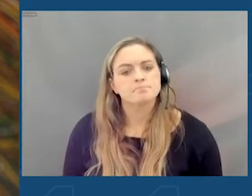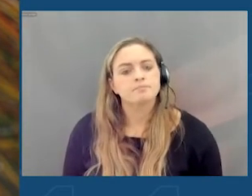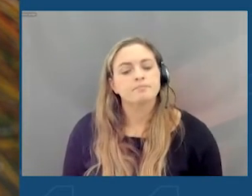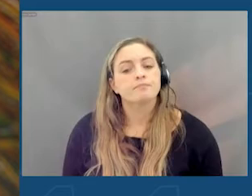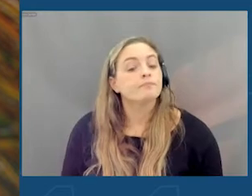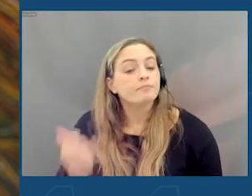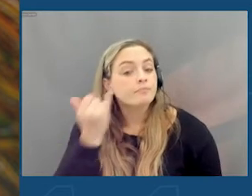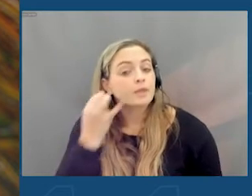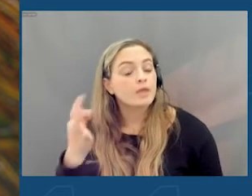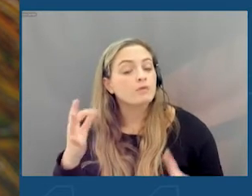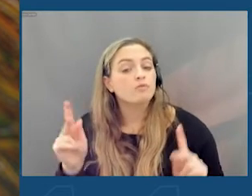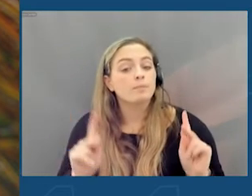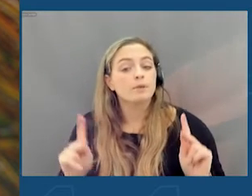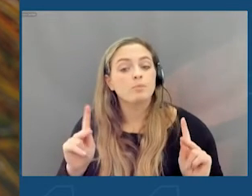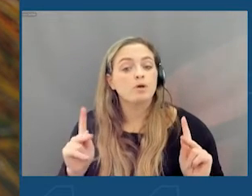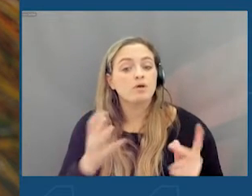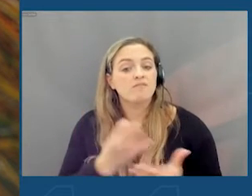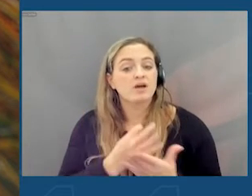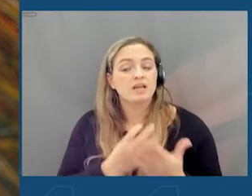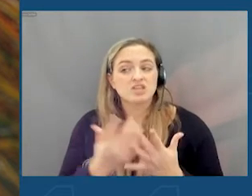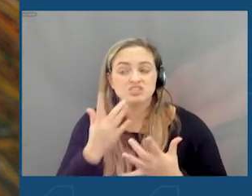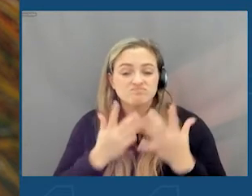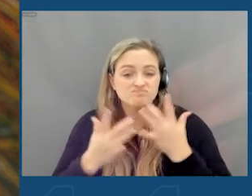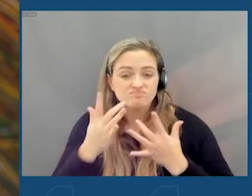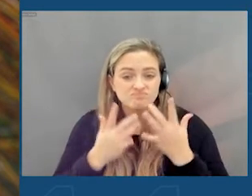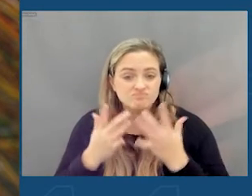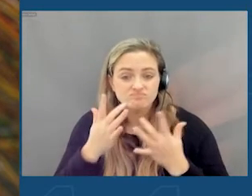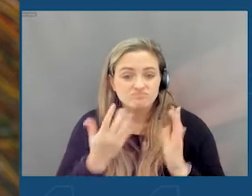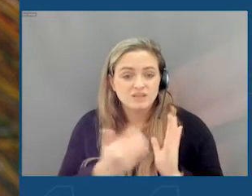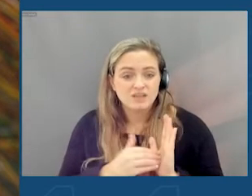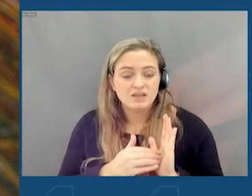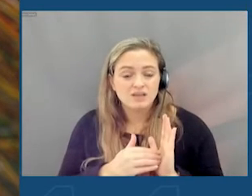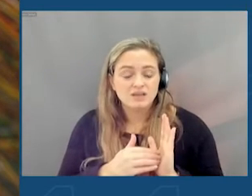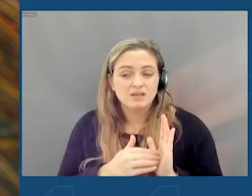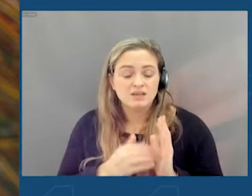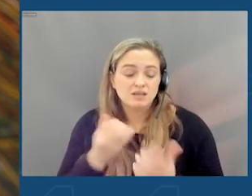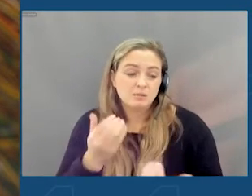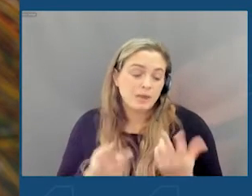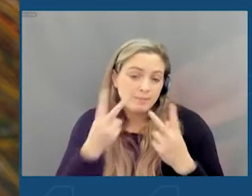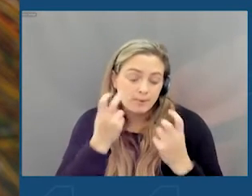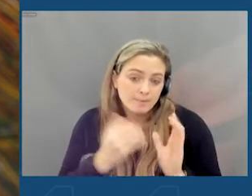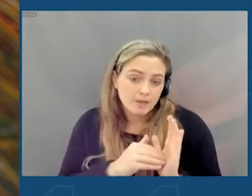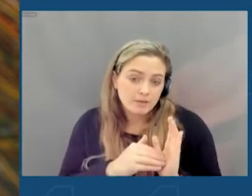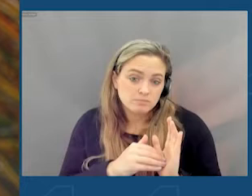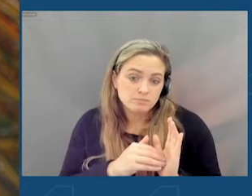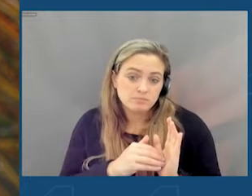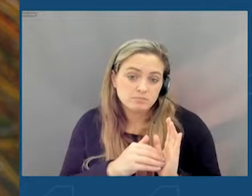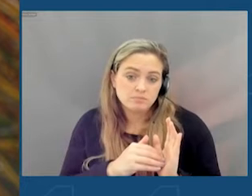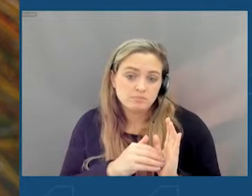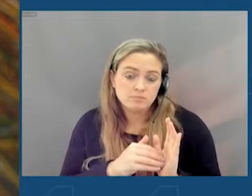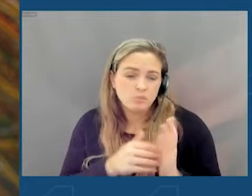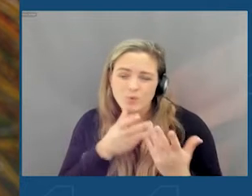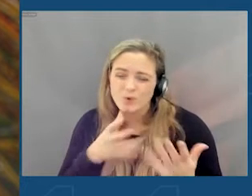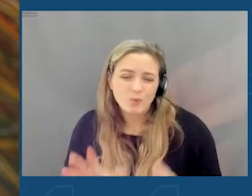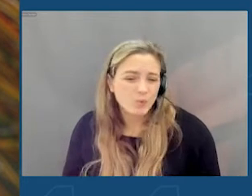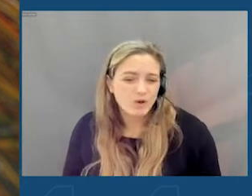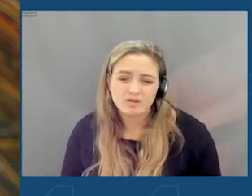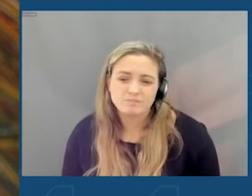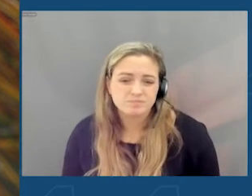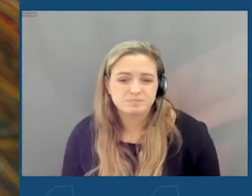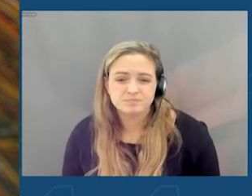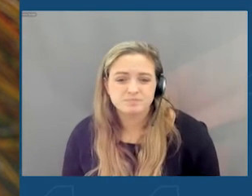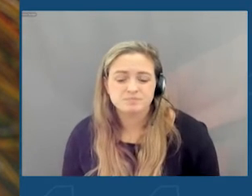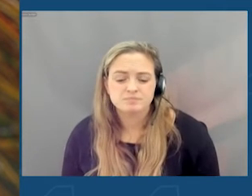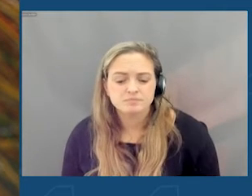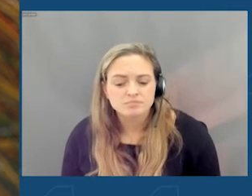in financial desperation, they may recommit crimes. That's not what we want to have happen, because we